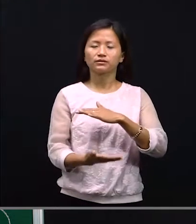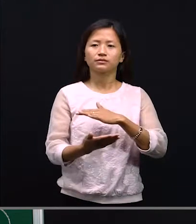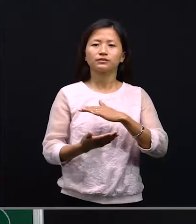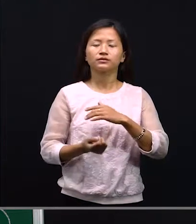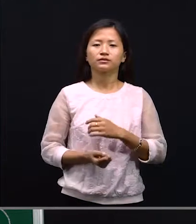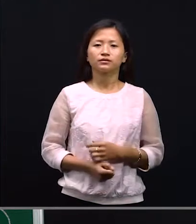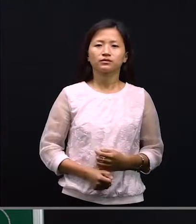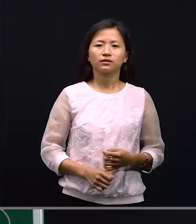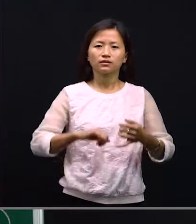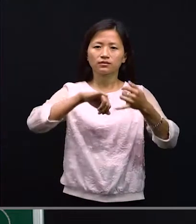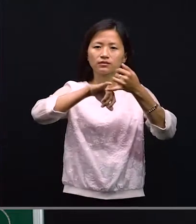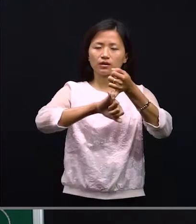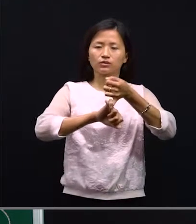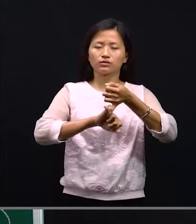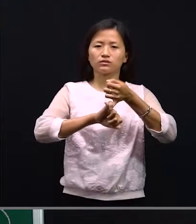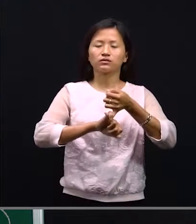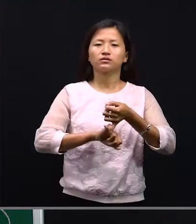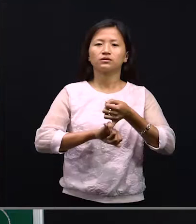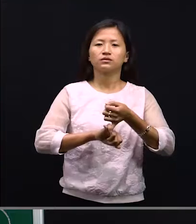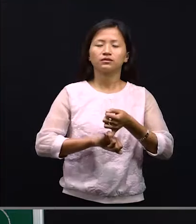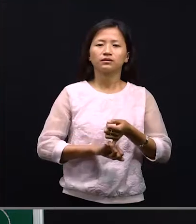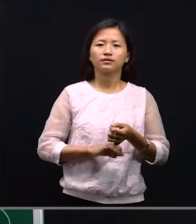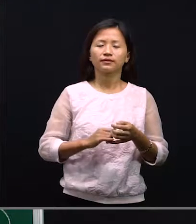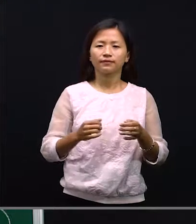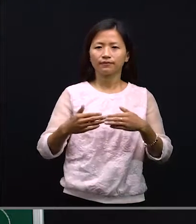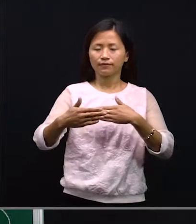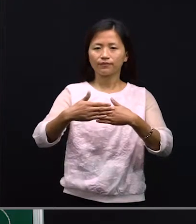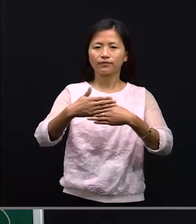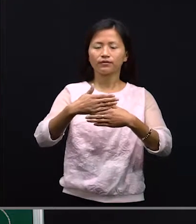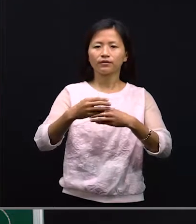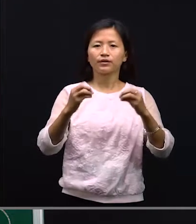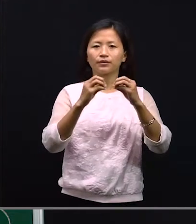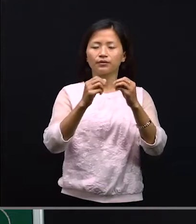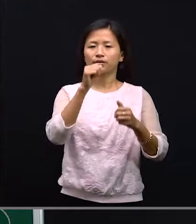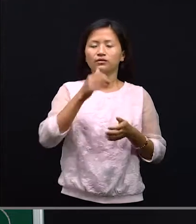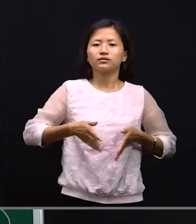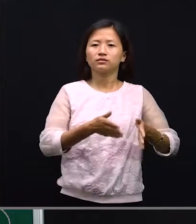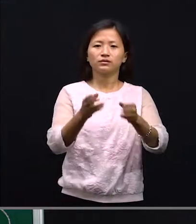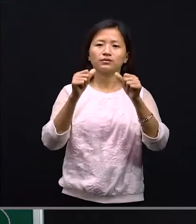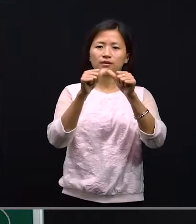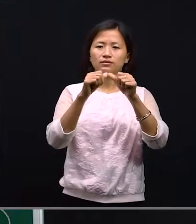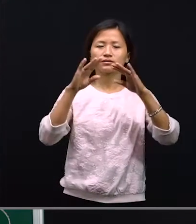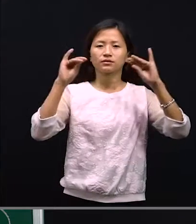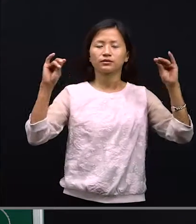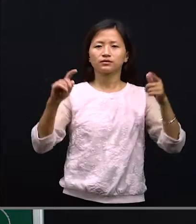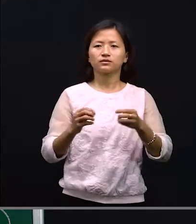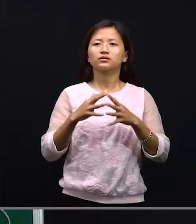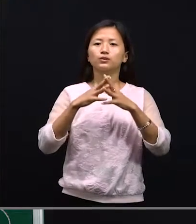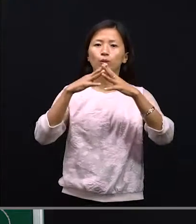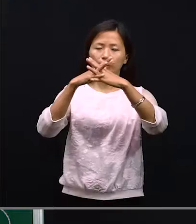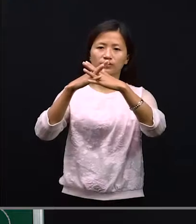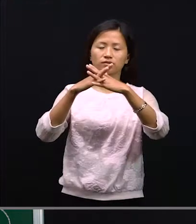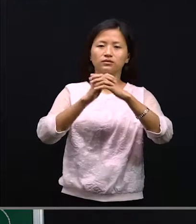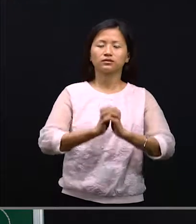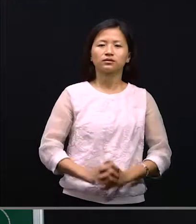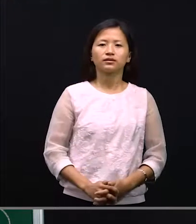is south. Near this Brahmaputra river towards the Assam side is west, and this side